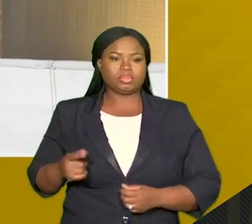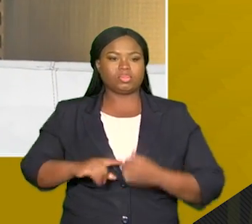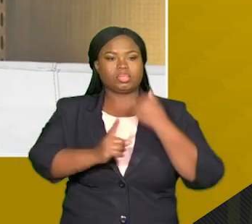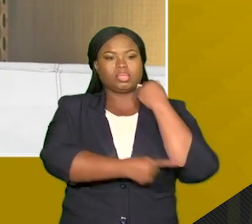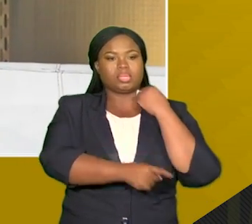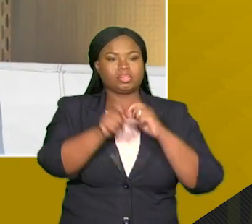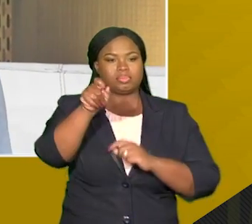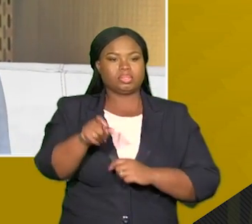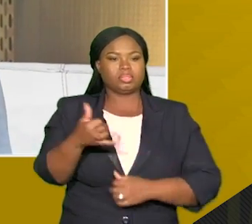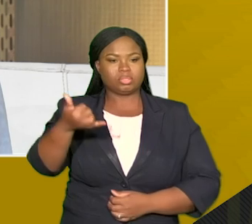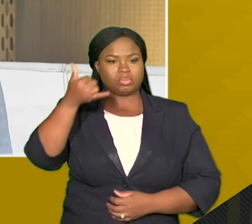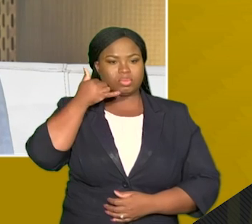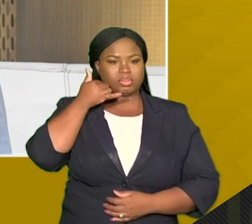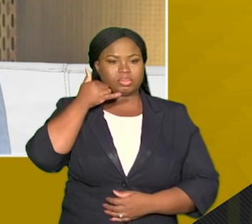called.